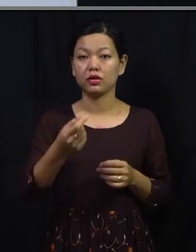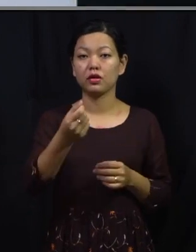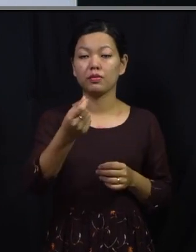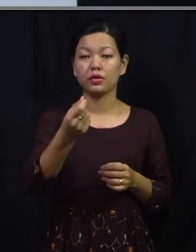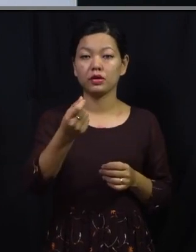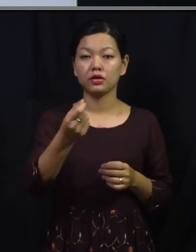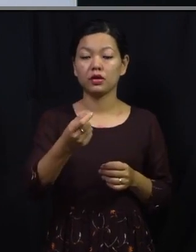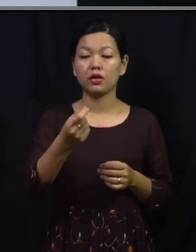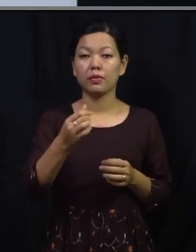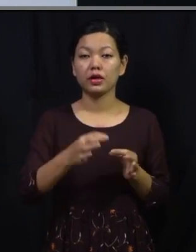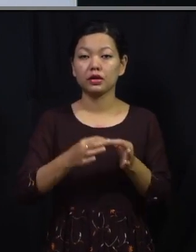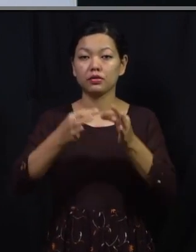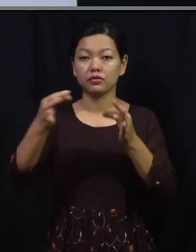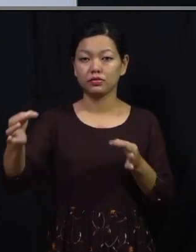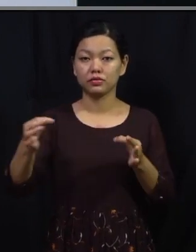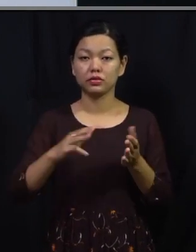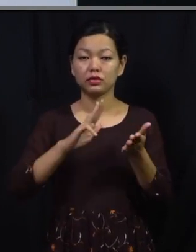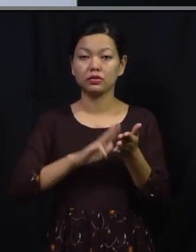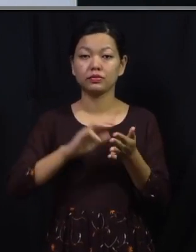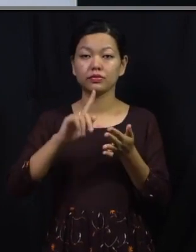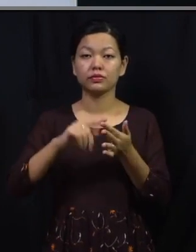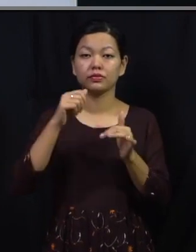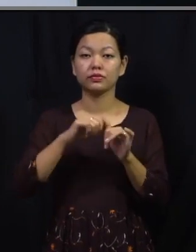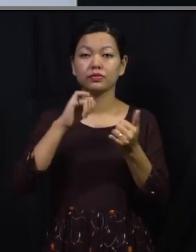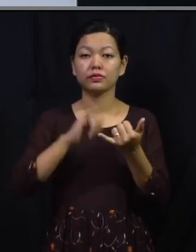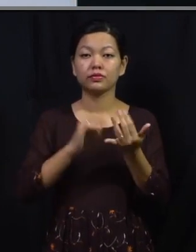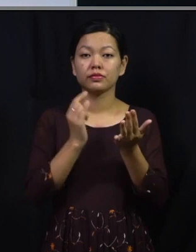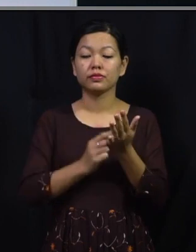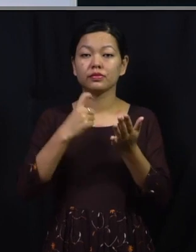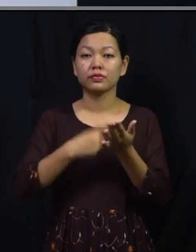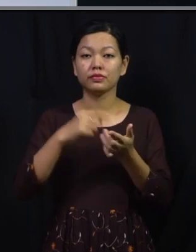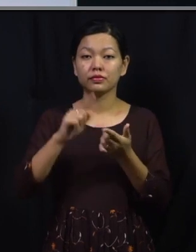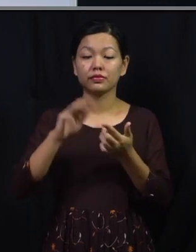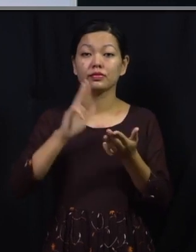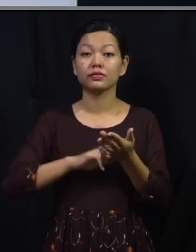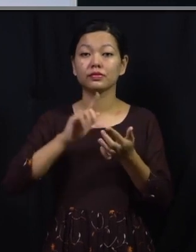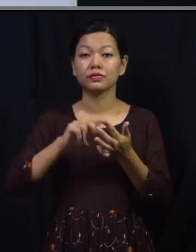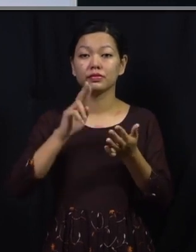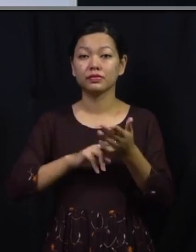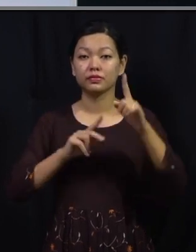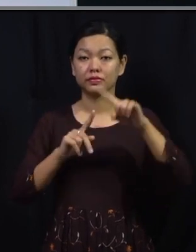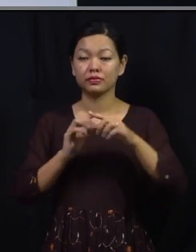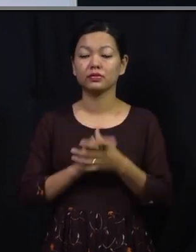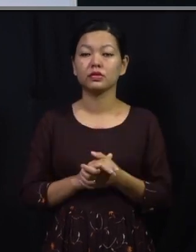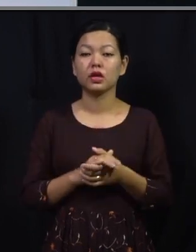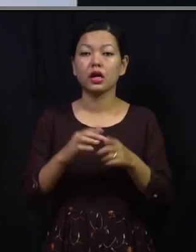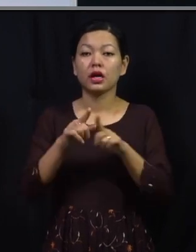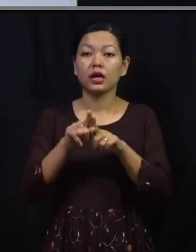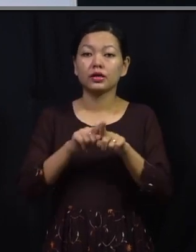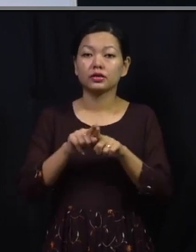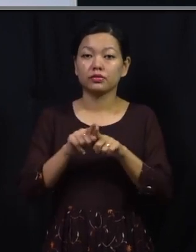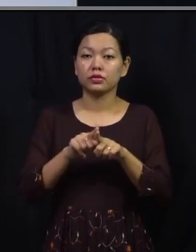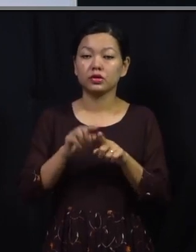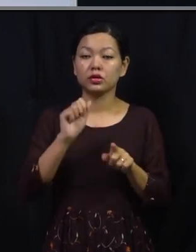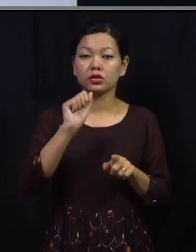or measuring the money. Suppose in an enterprise you have 10 trucks. Okay, you